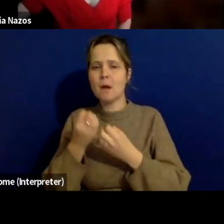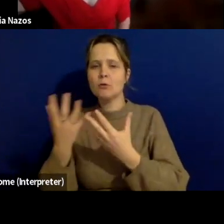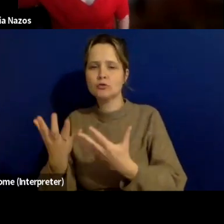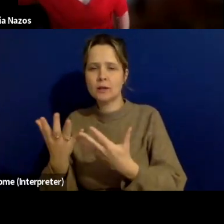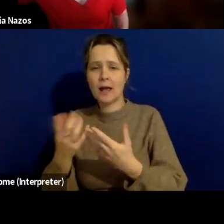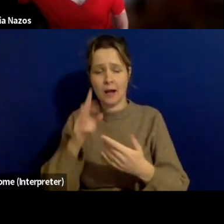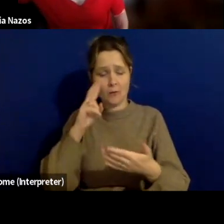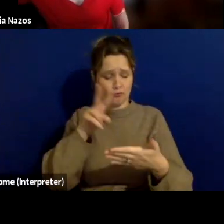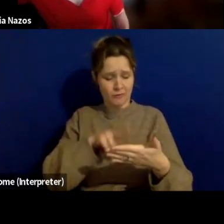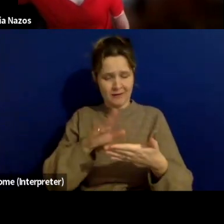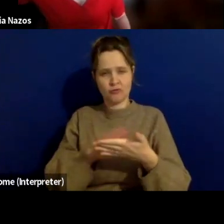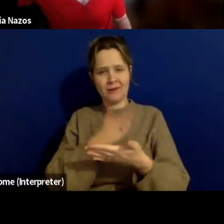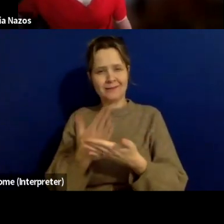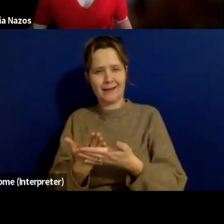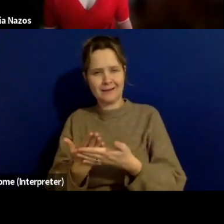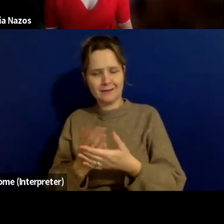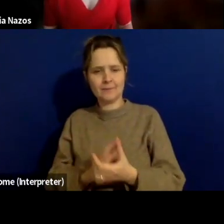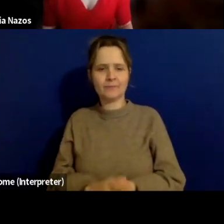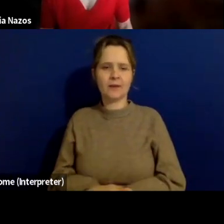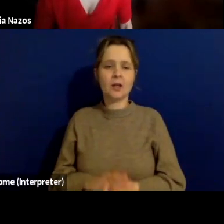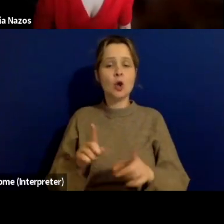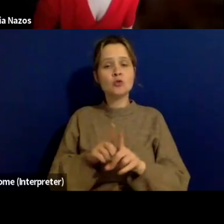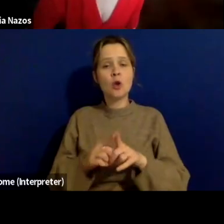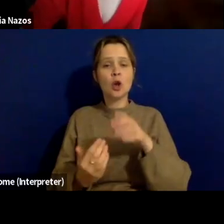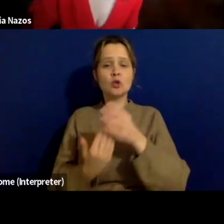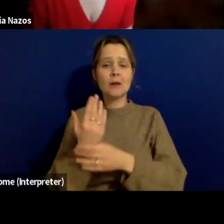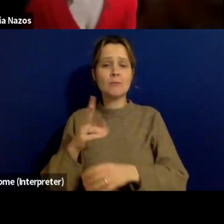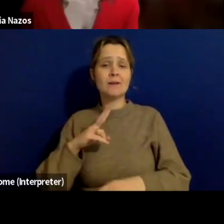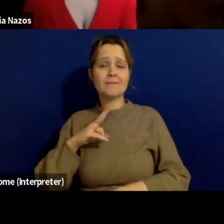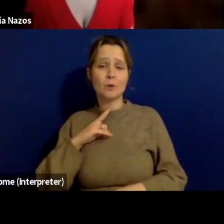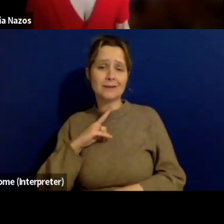translate that. And then contemporary voices that